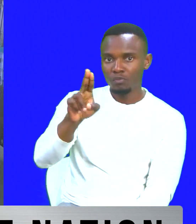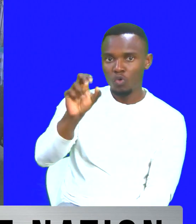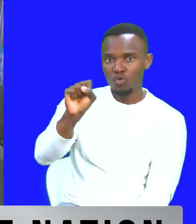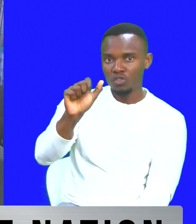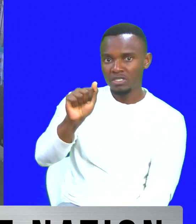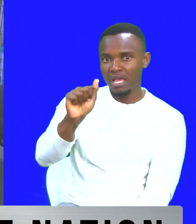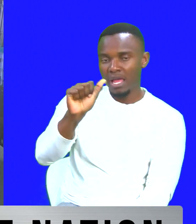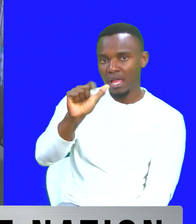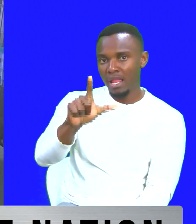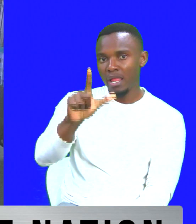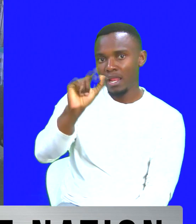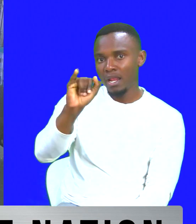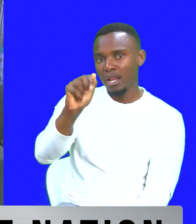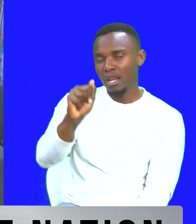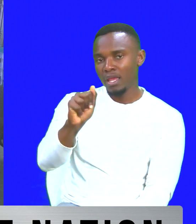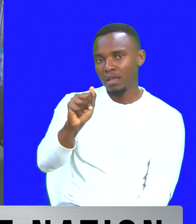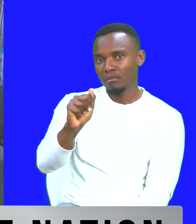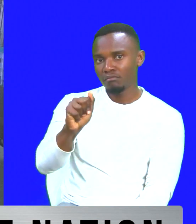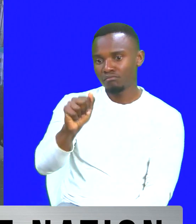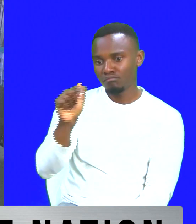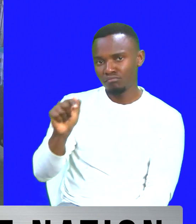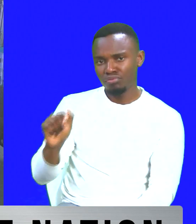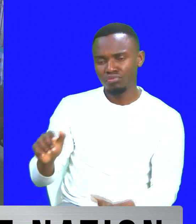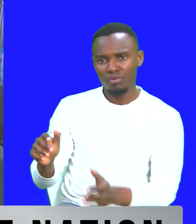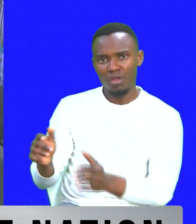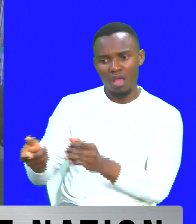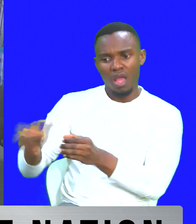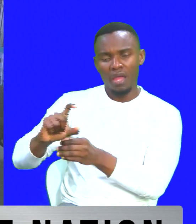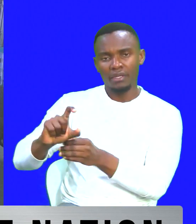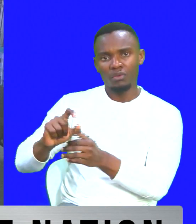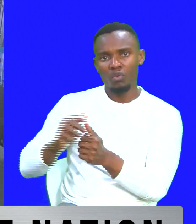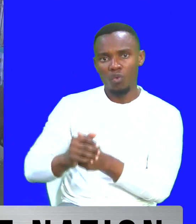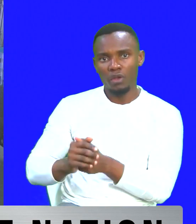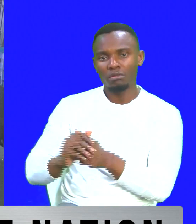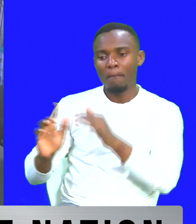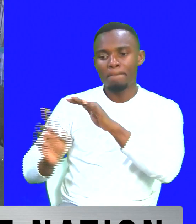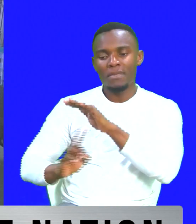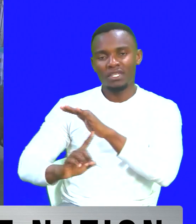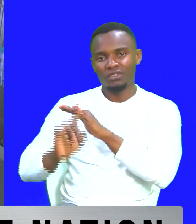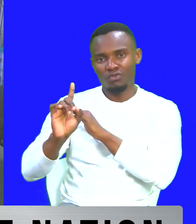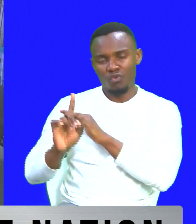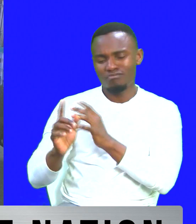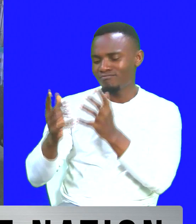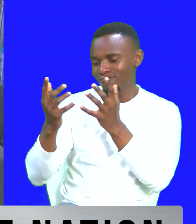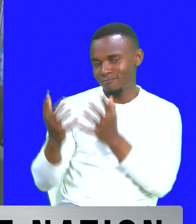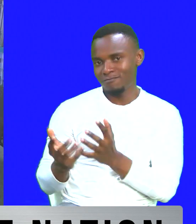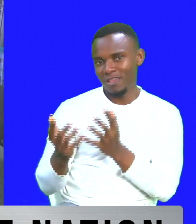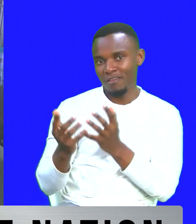he has been given one more heavy ministry, Foreign Affairs. Is